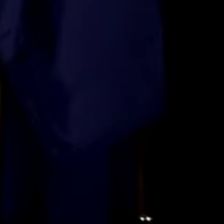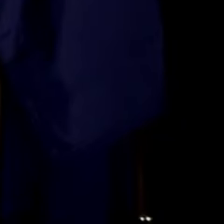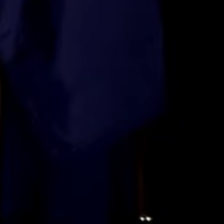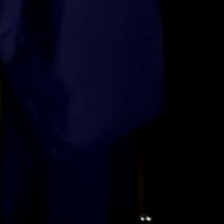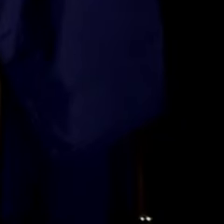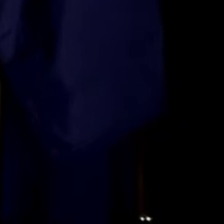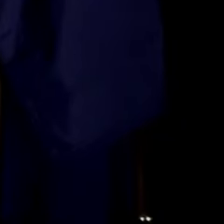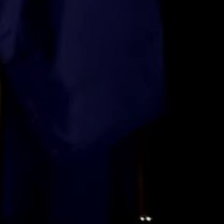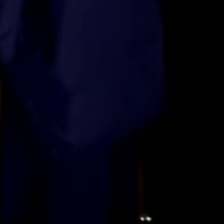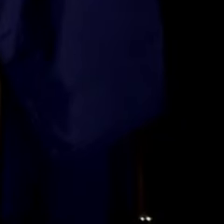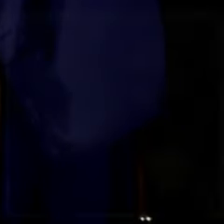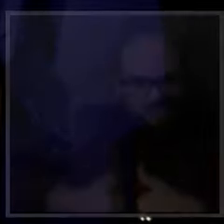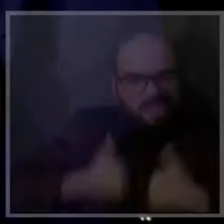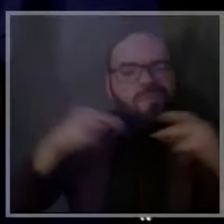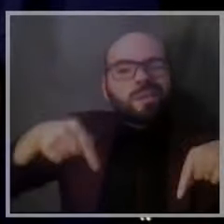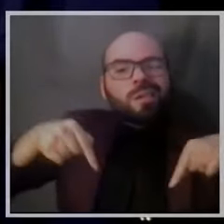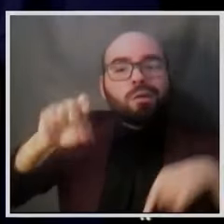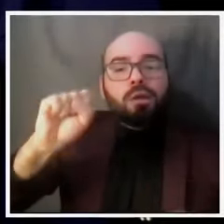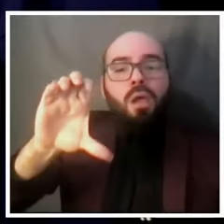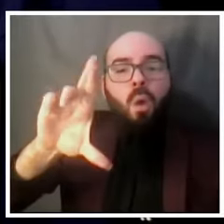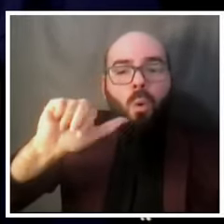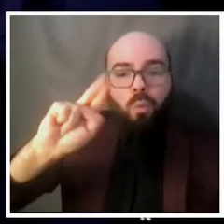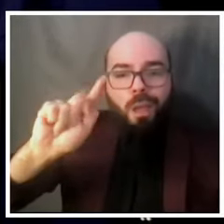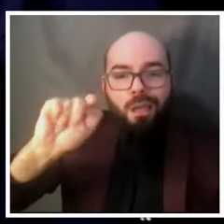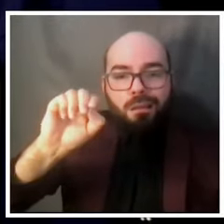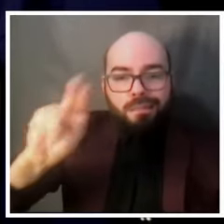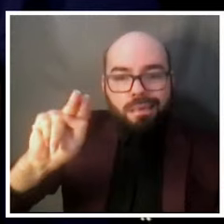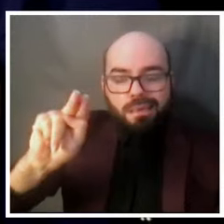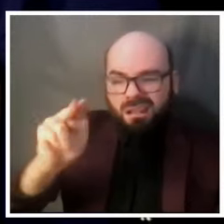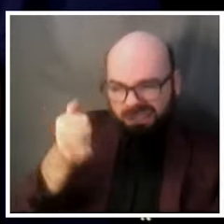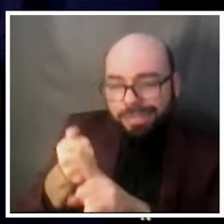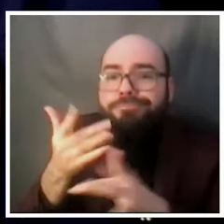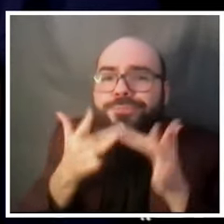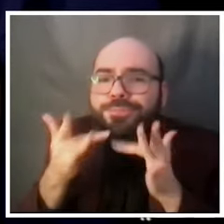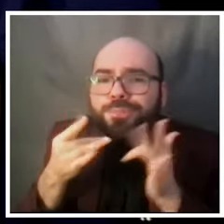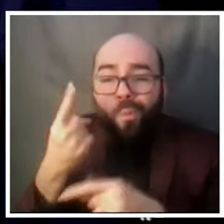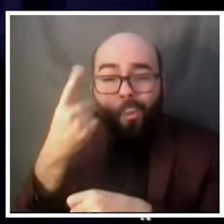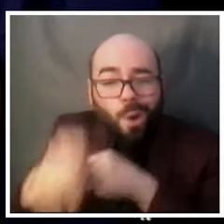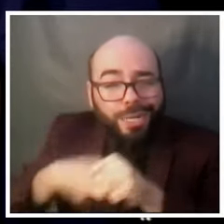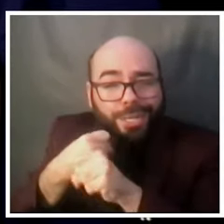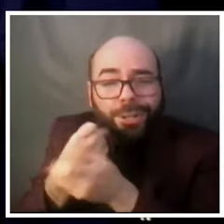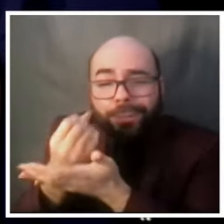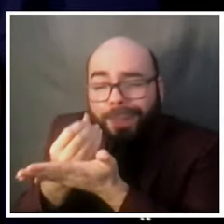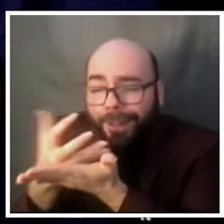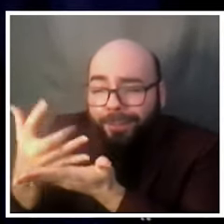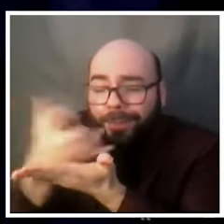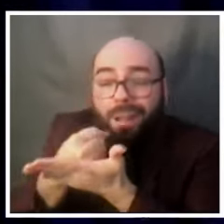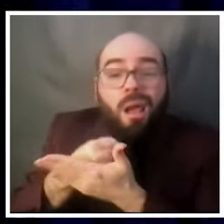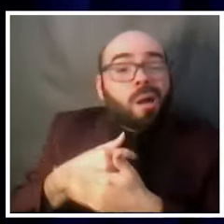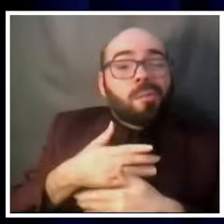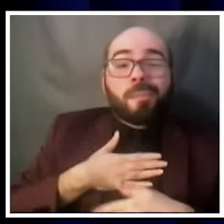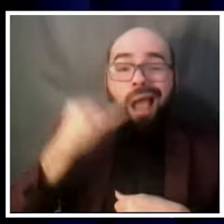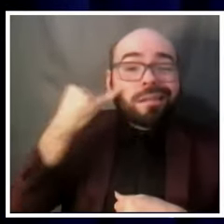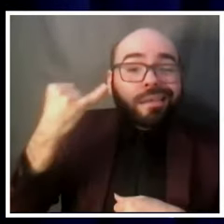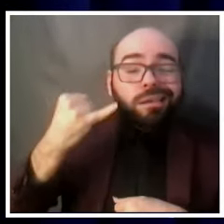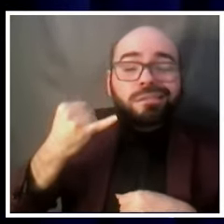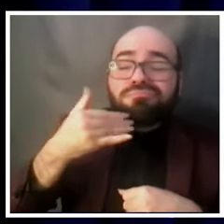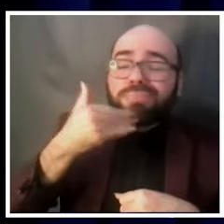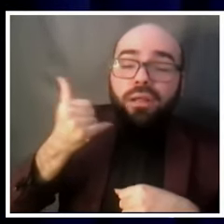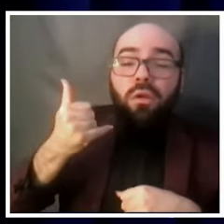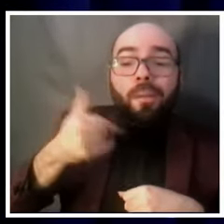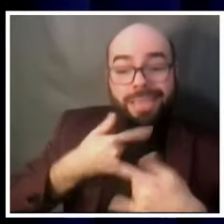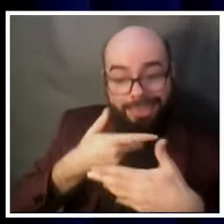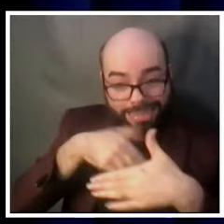1 year. I have a better idea. As soon as I came to office, I expanded tax credits